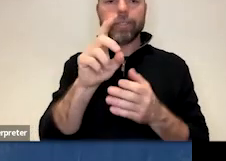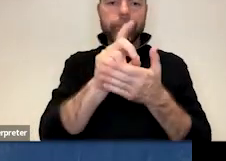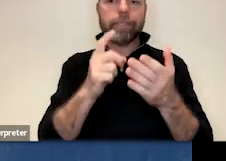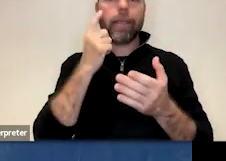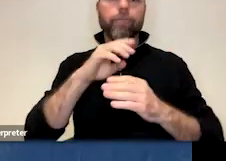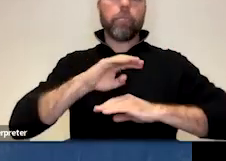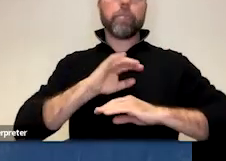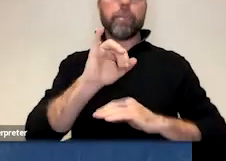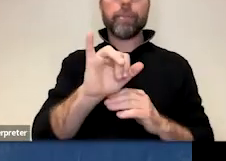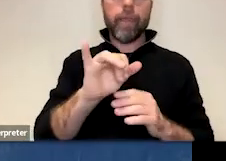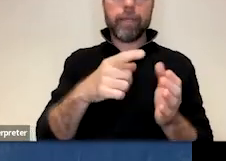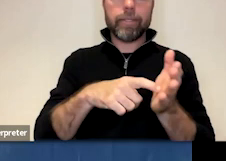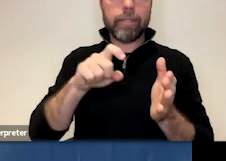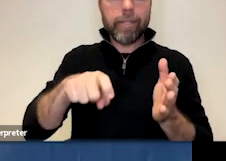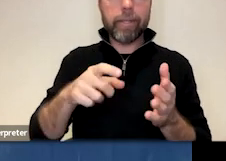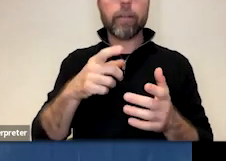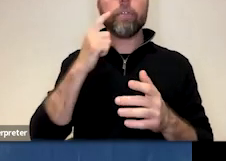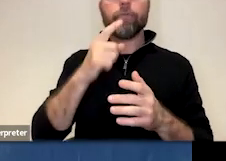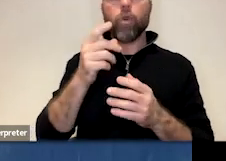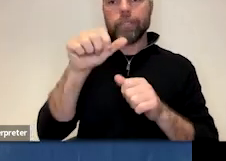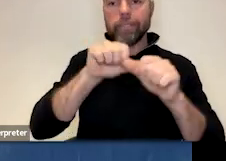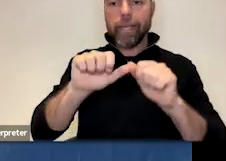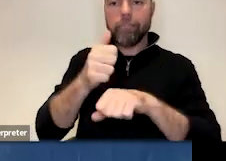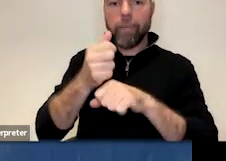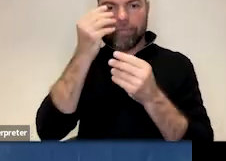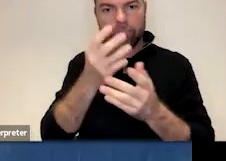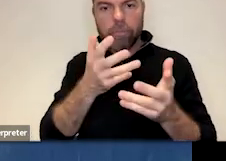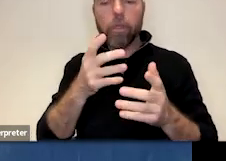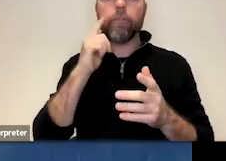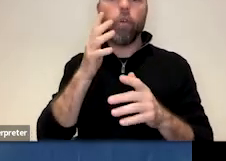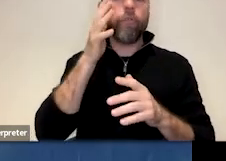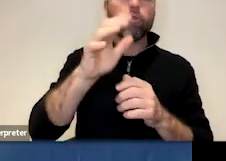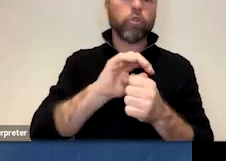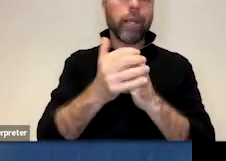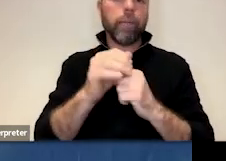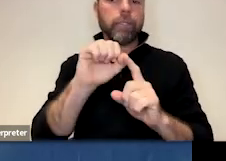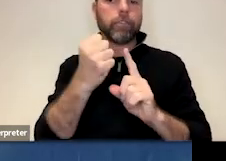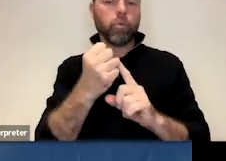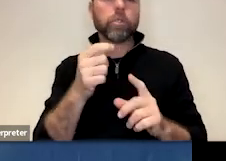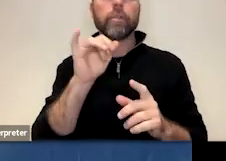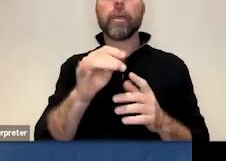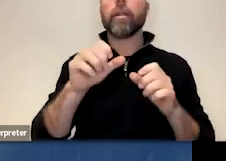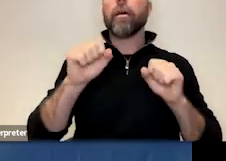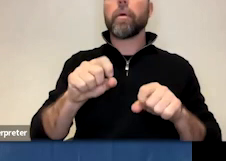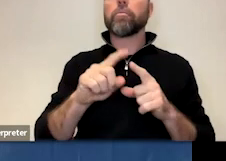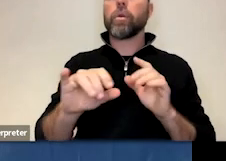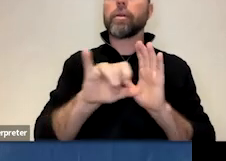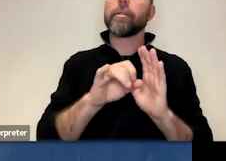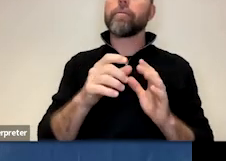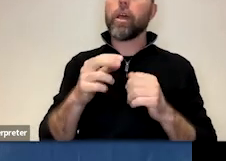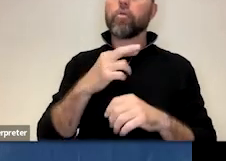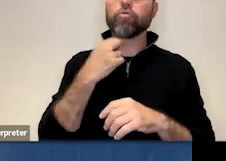providing detailed, science-based insights into future climate scenarios. This will enable us to identify potential risks with